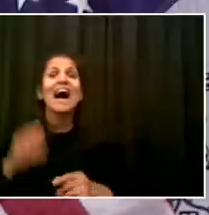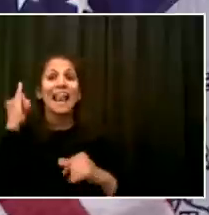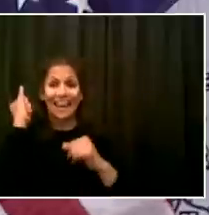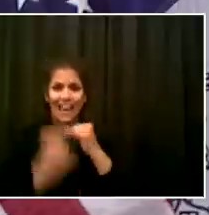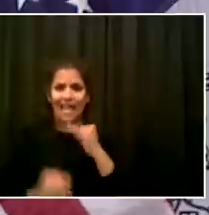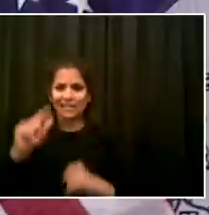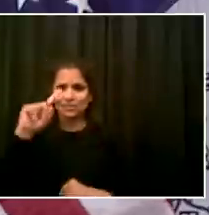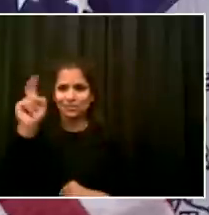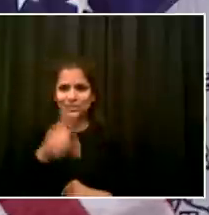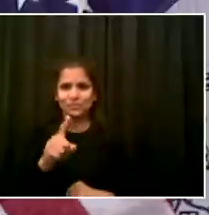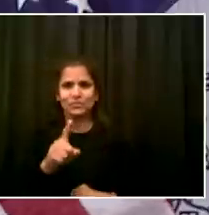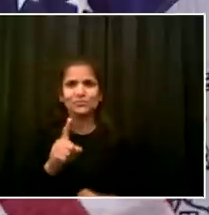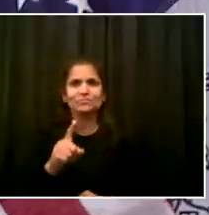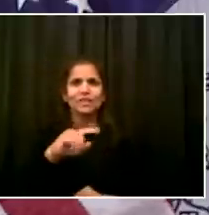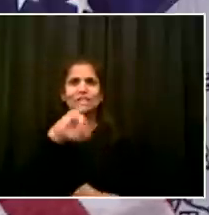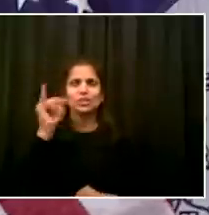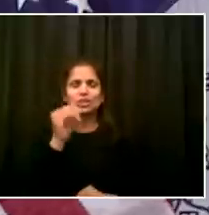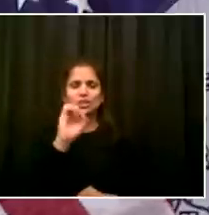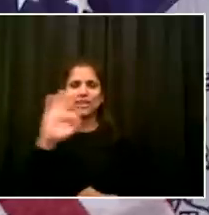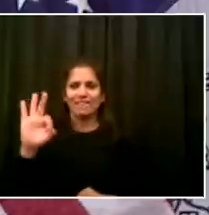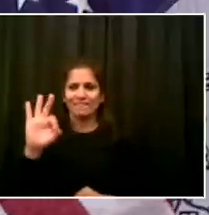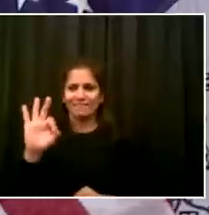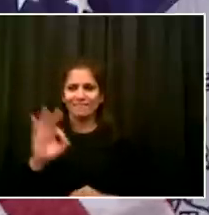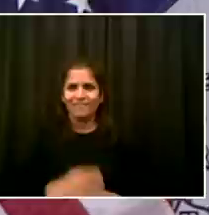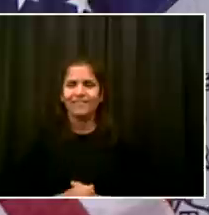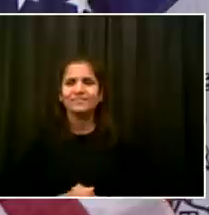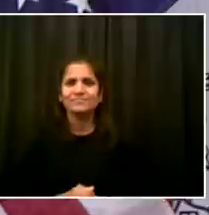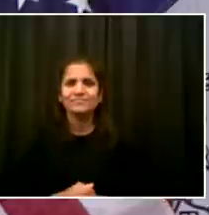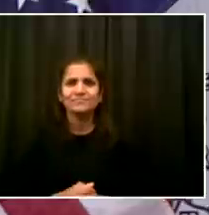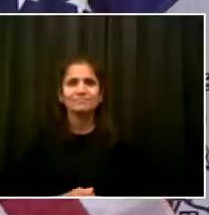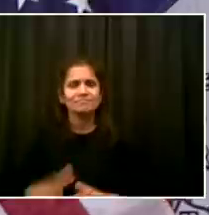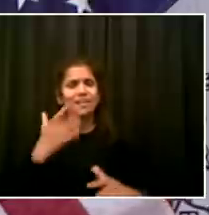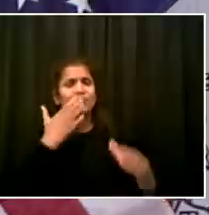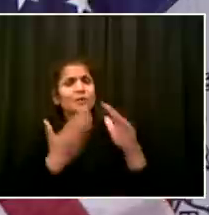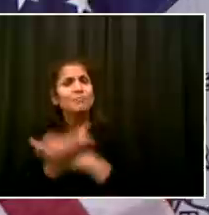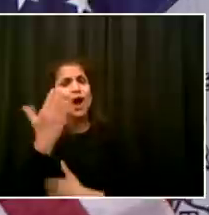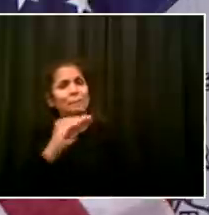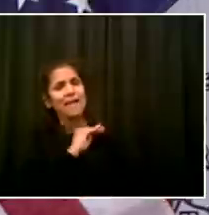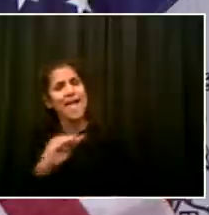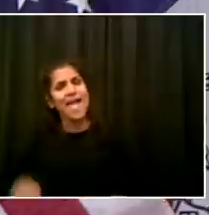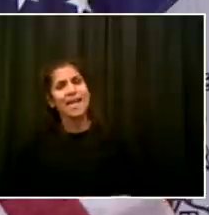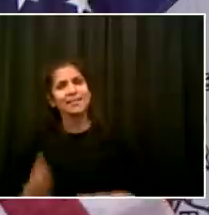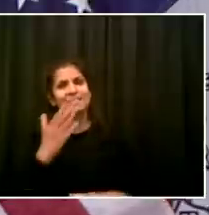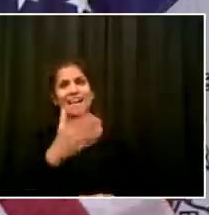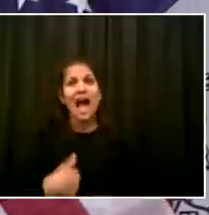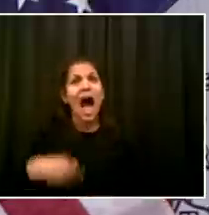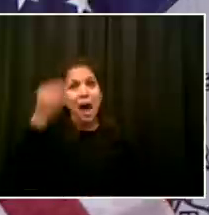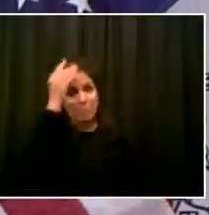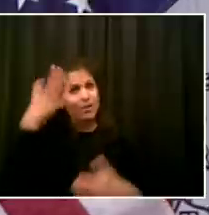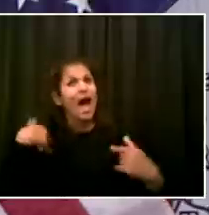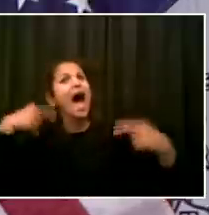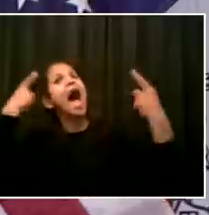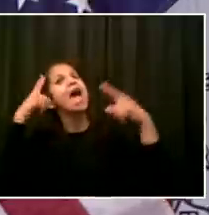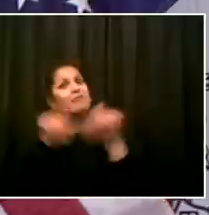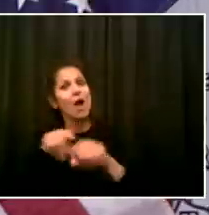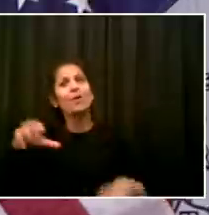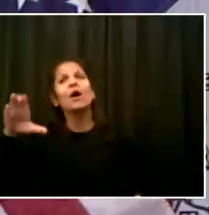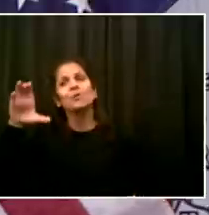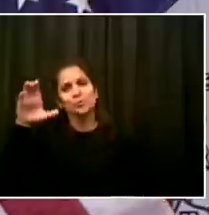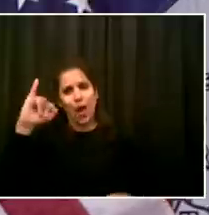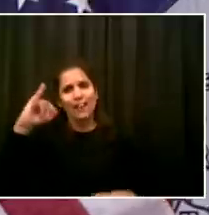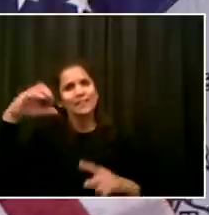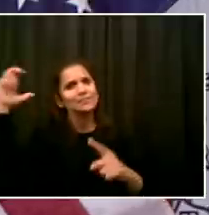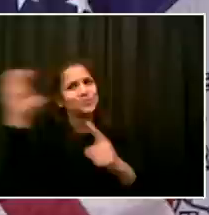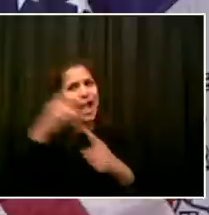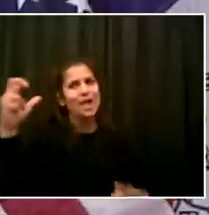Hey, good morning, Mr. Mayor. I totally agree with you about Coney Island since I grew up there. Good job. Great choice. You know, Shay, you